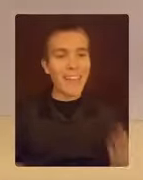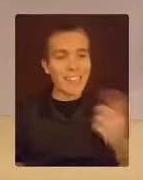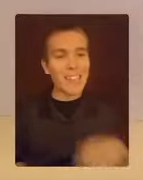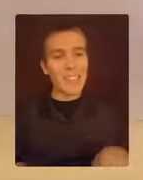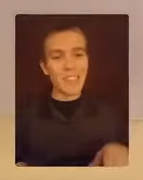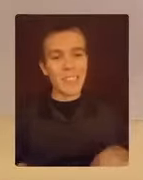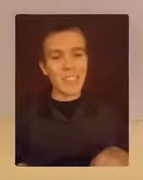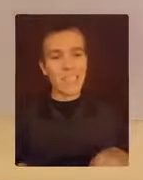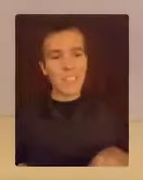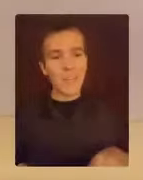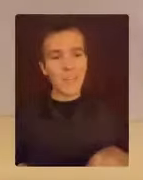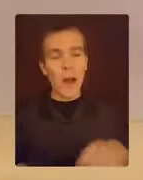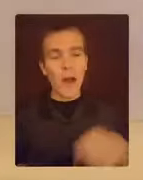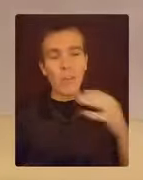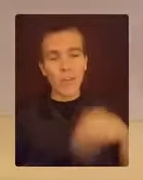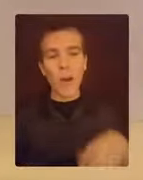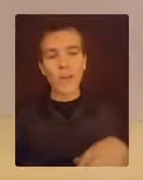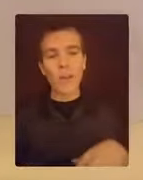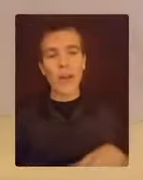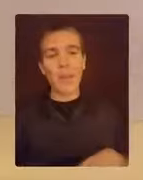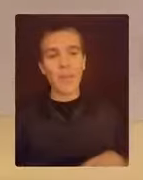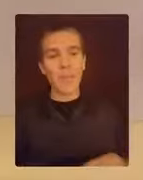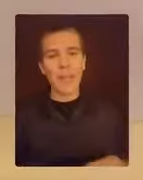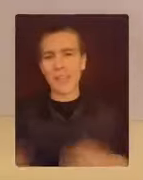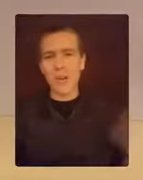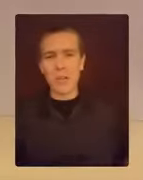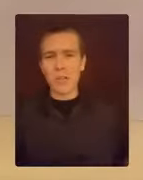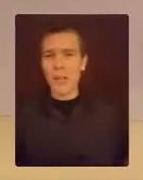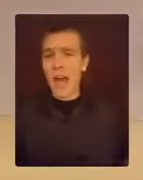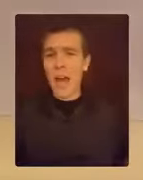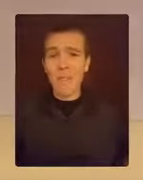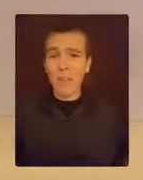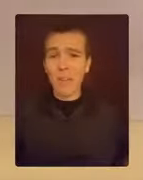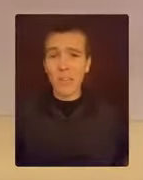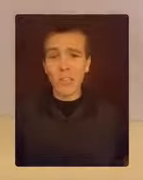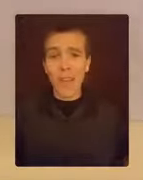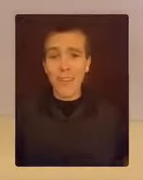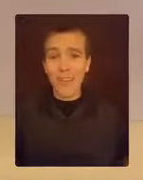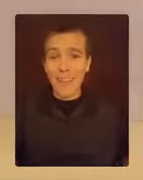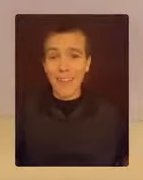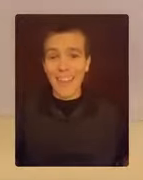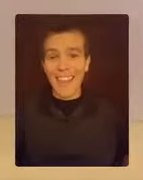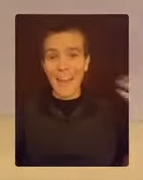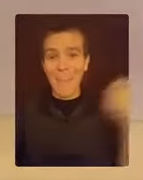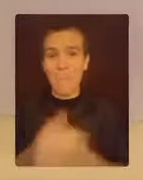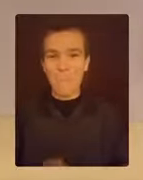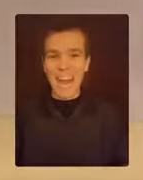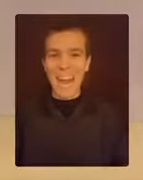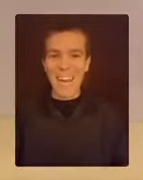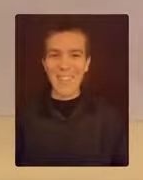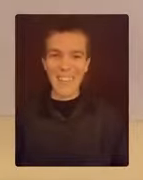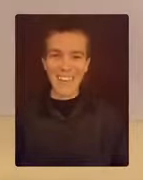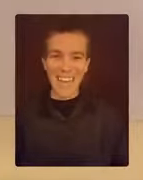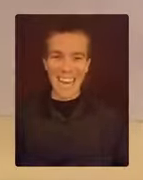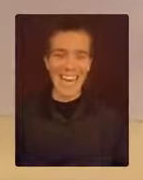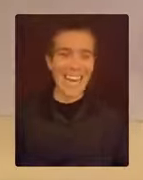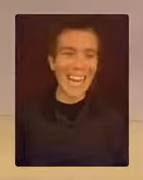then I instantly did, while I was falling, I was like, it's all good. I have a Learjet. And then,